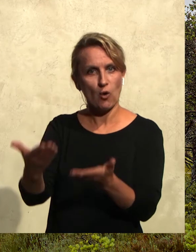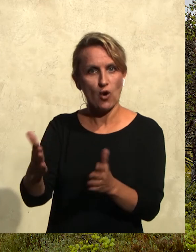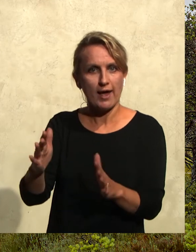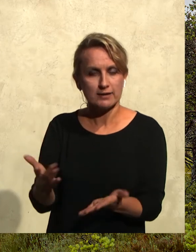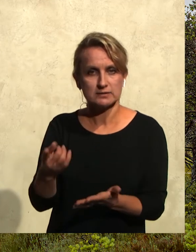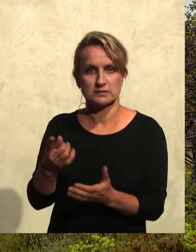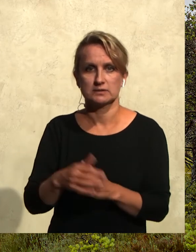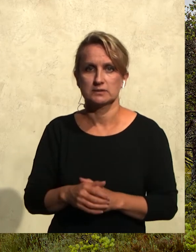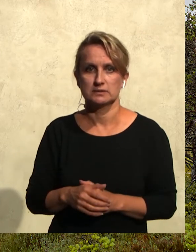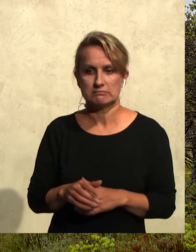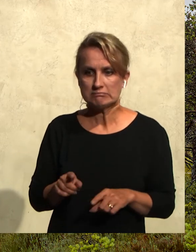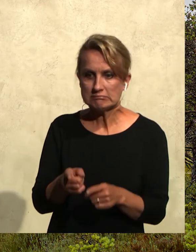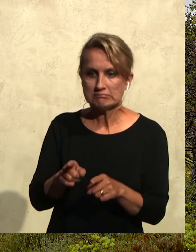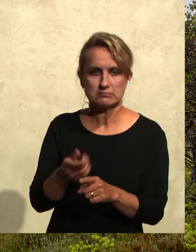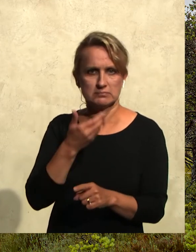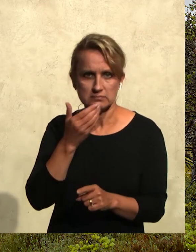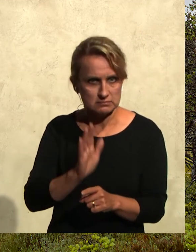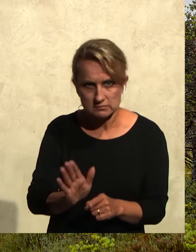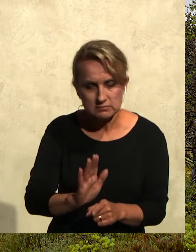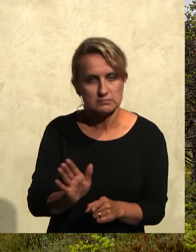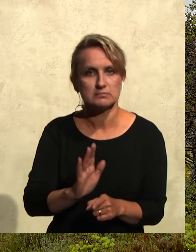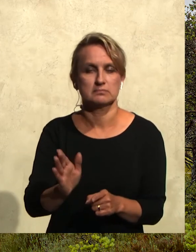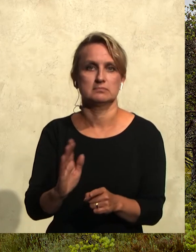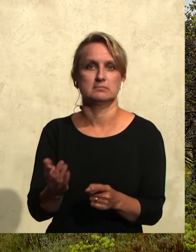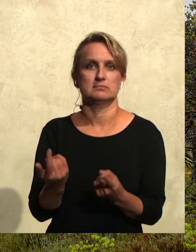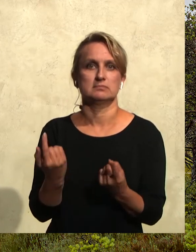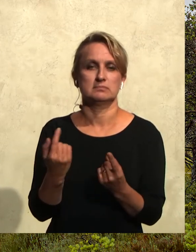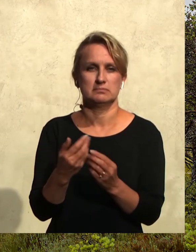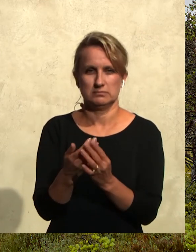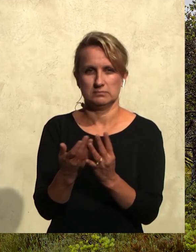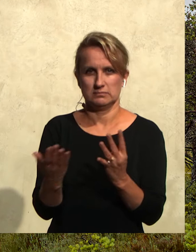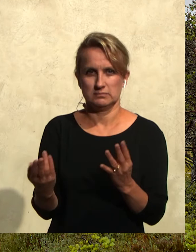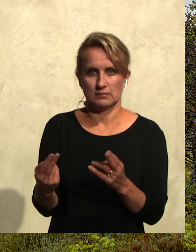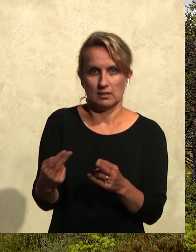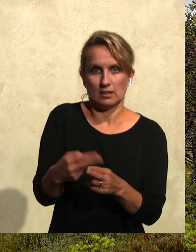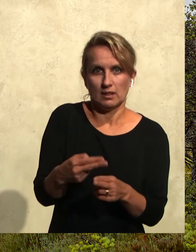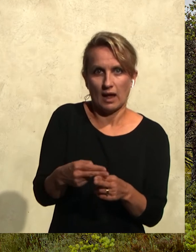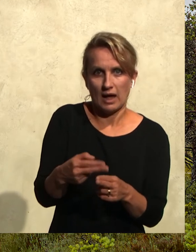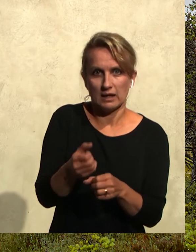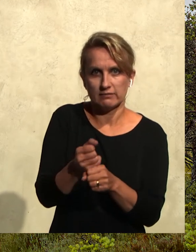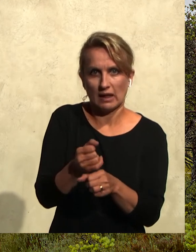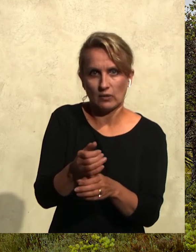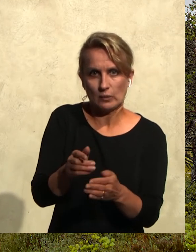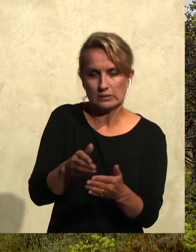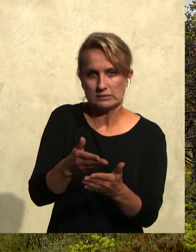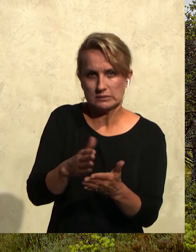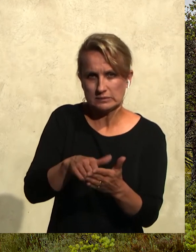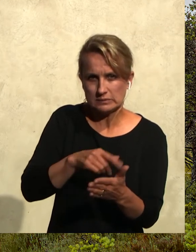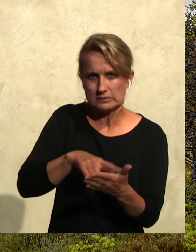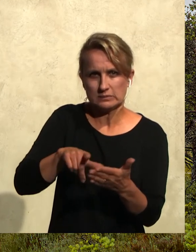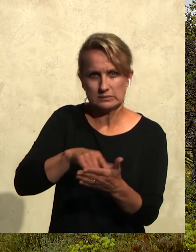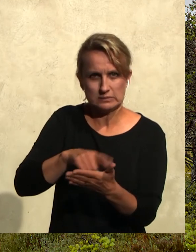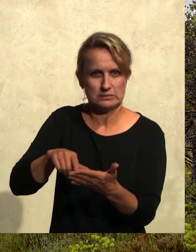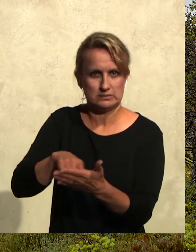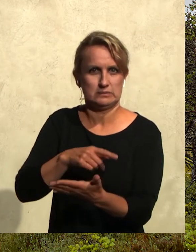and things are very disruptive to mental health formation. So at each of